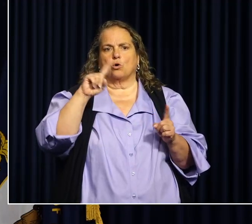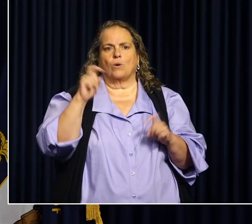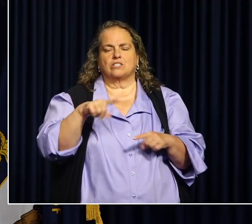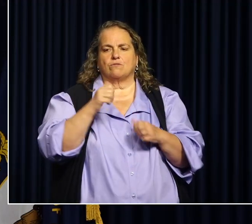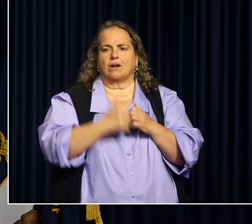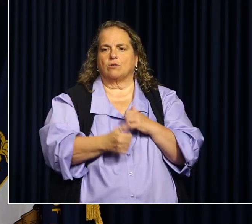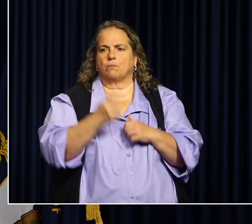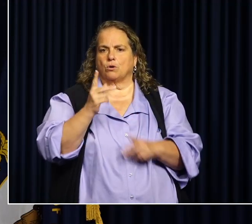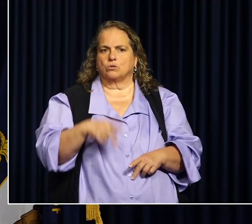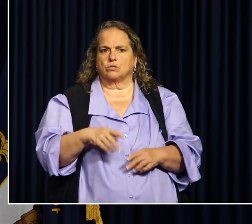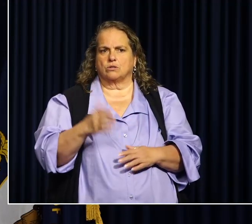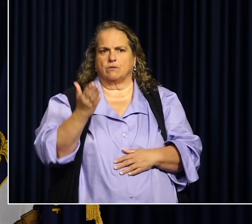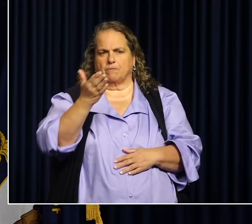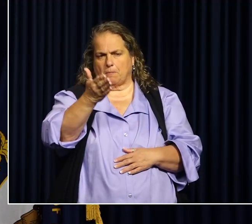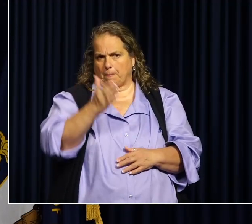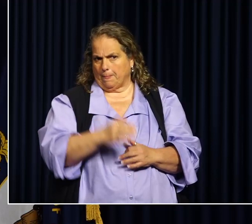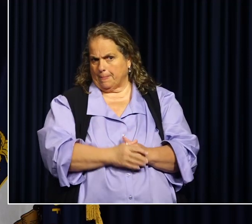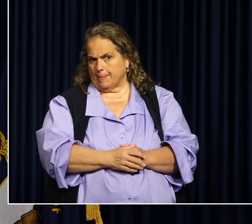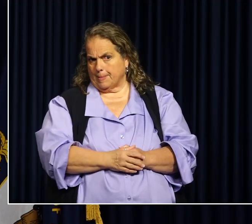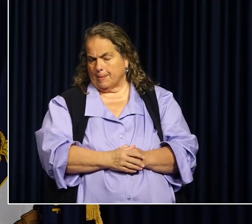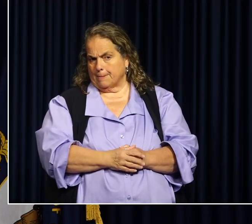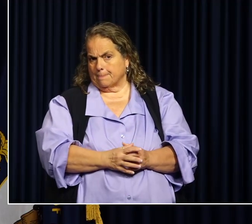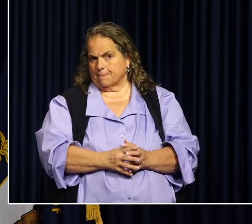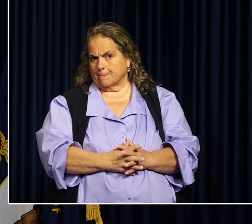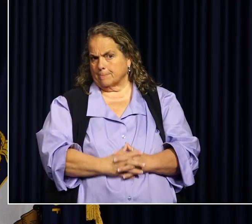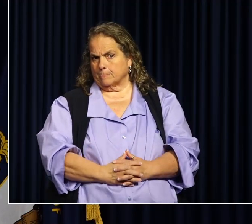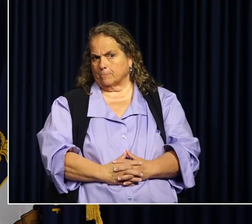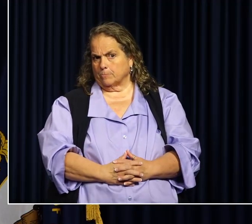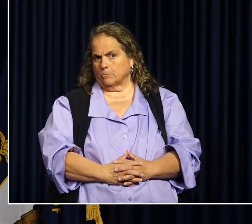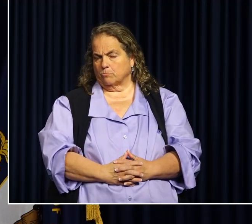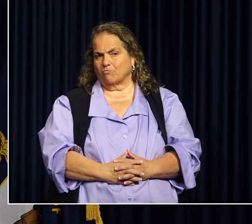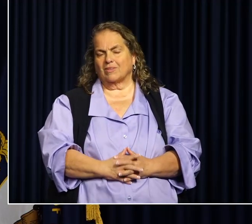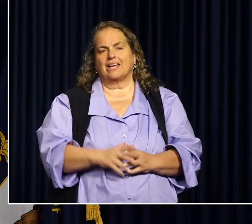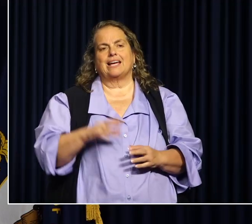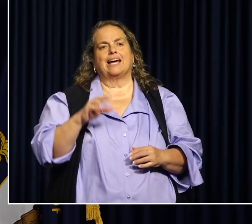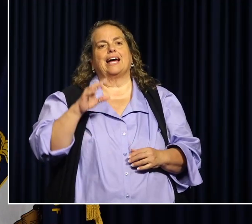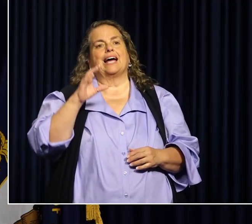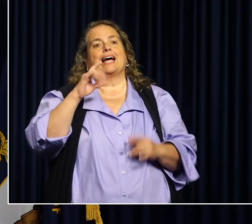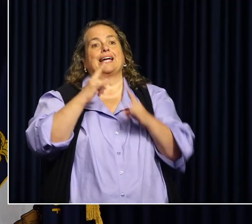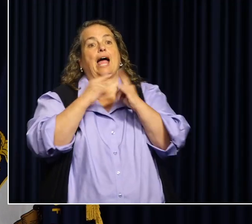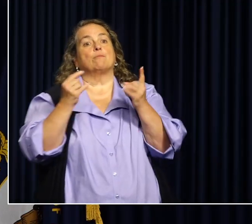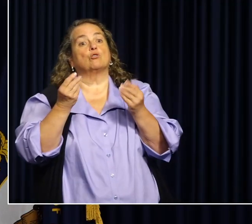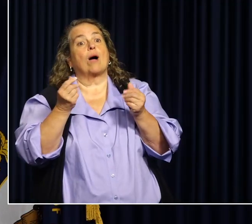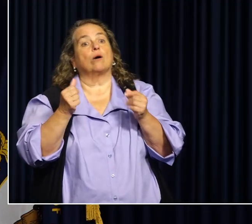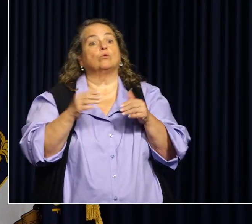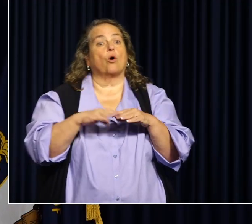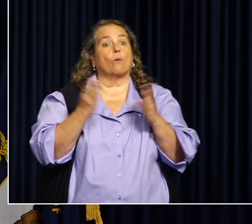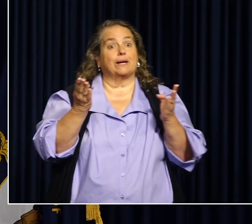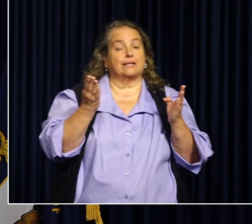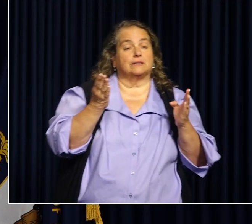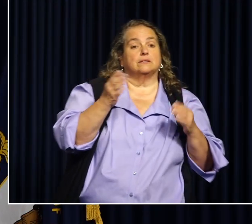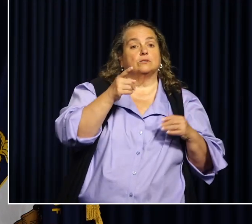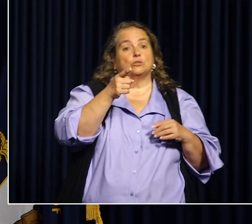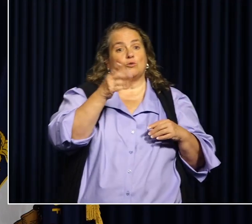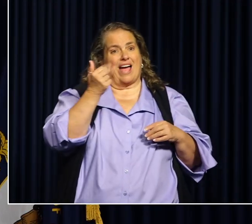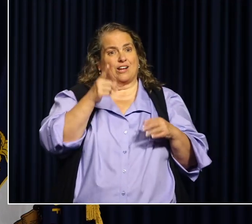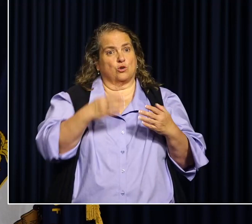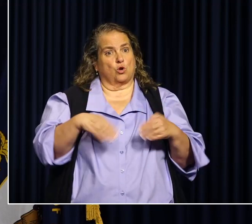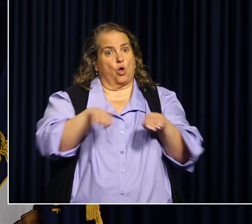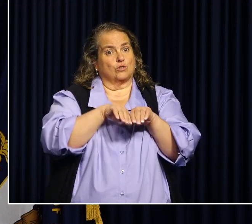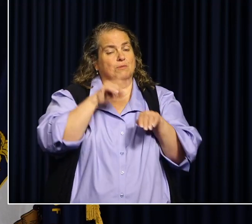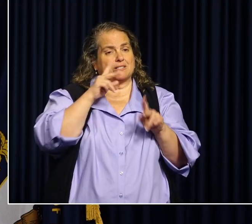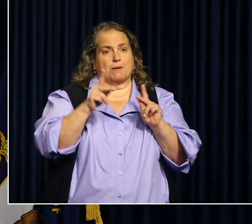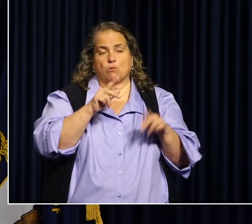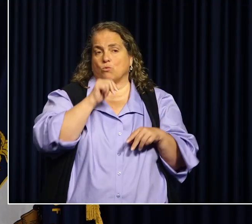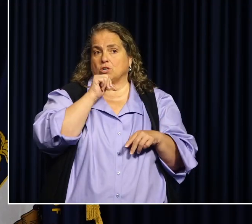everybody. Sure. So you're opening campgrounds. So you all had to close those because people weren't